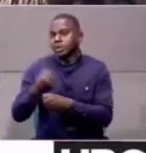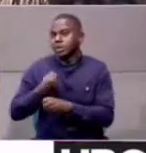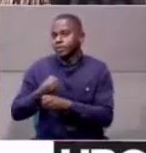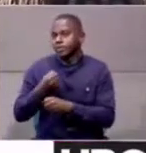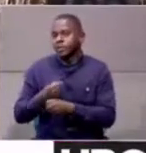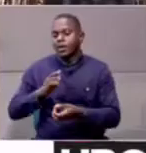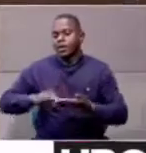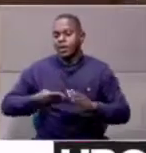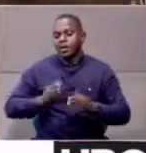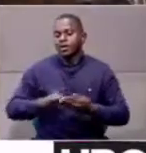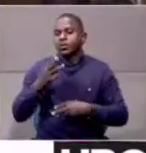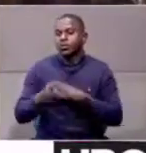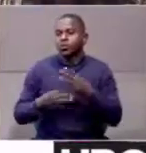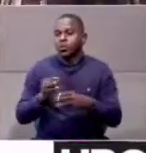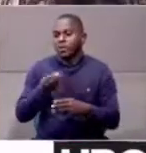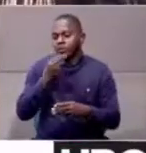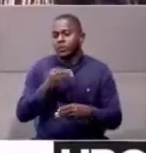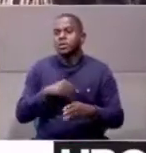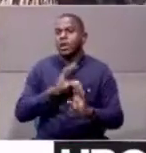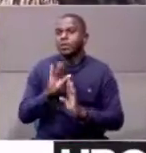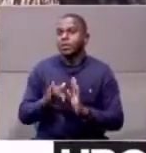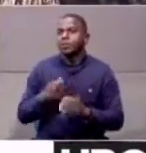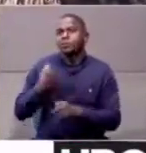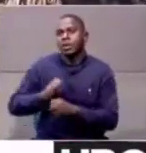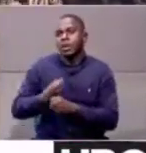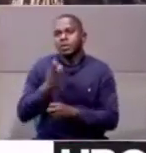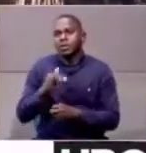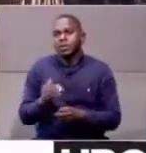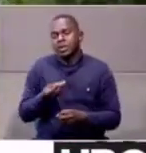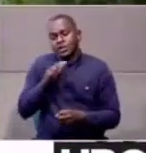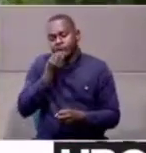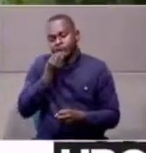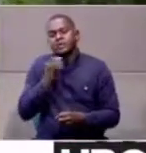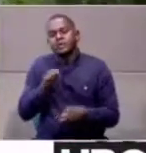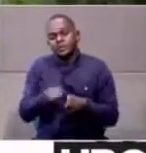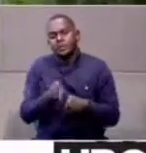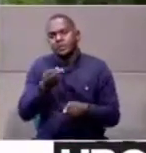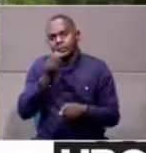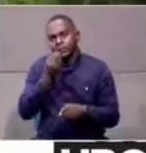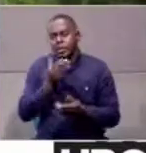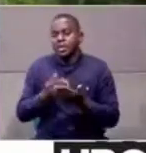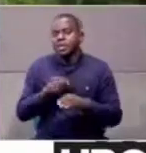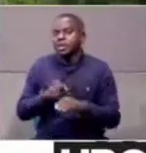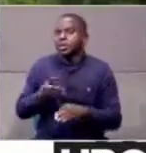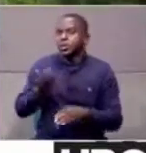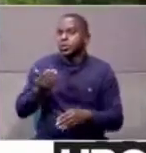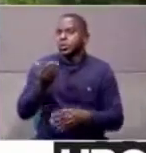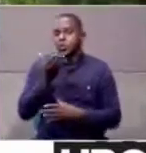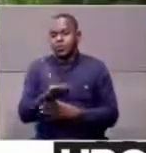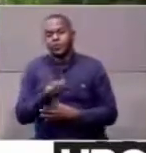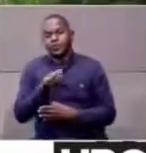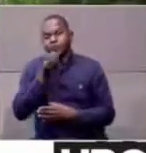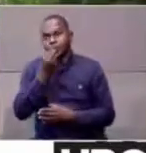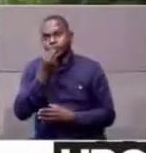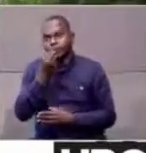with World Food Program, are working tirelessly to ensure that Karamoja feeds Karamoja. Some time back, we used to have food